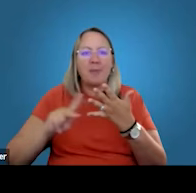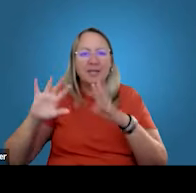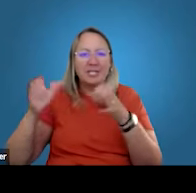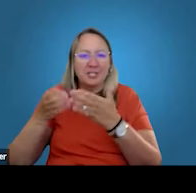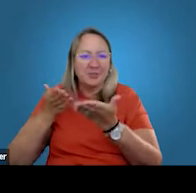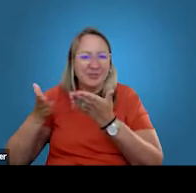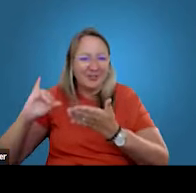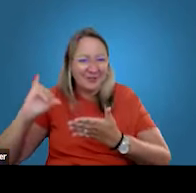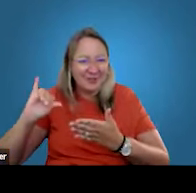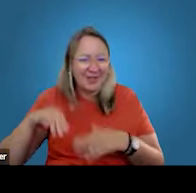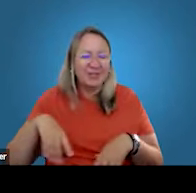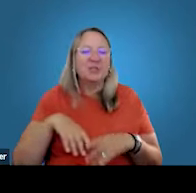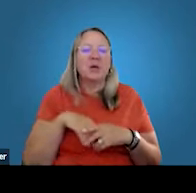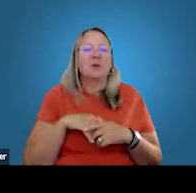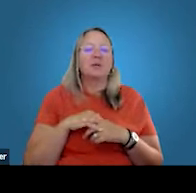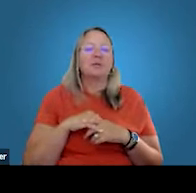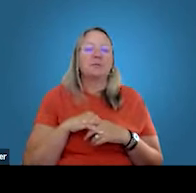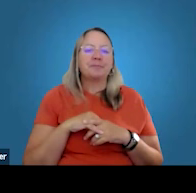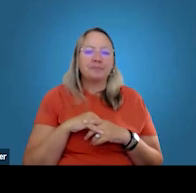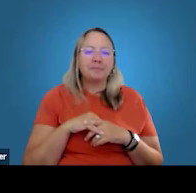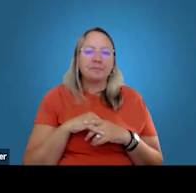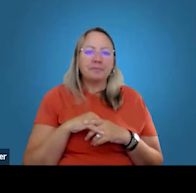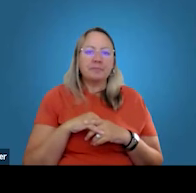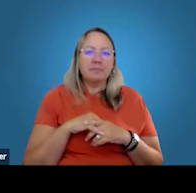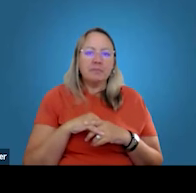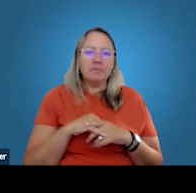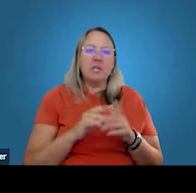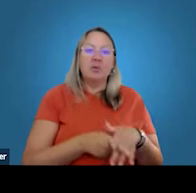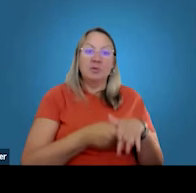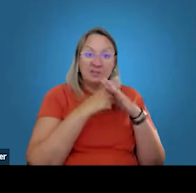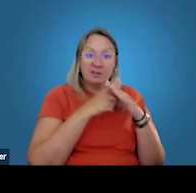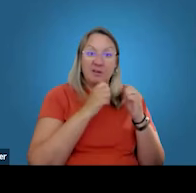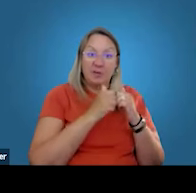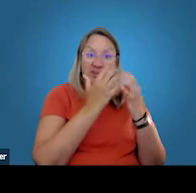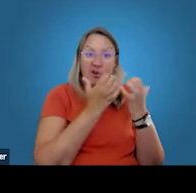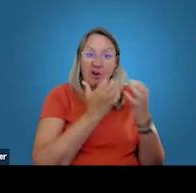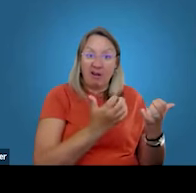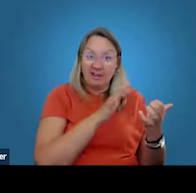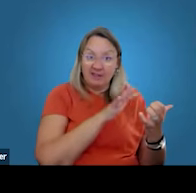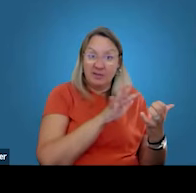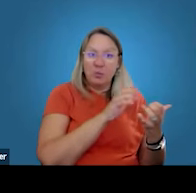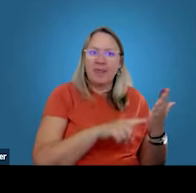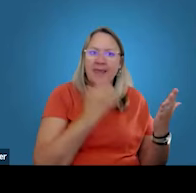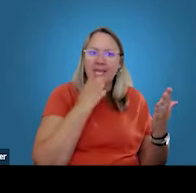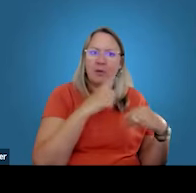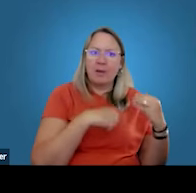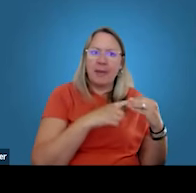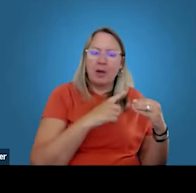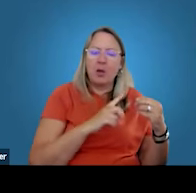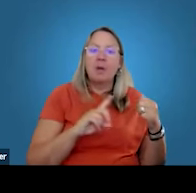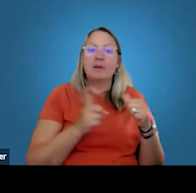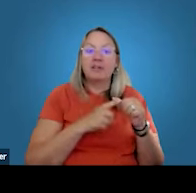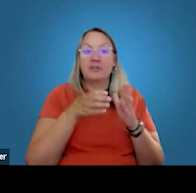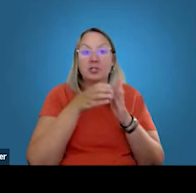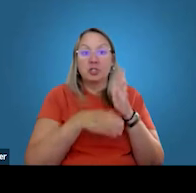well. So it's most likely that when you're doing it, you need to start with something that your audience cares about, but one of your first